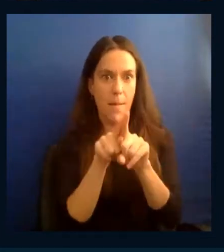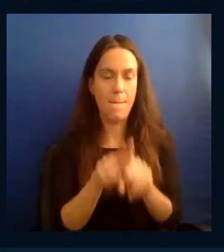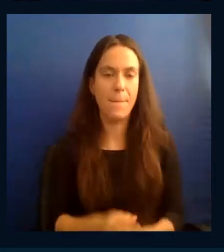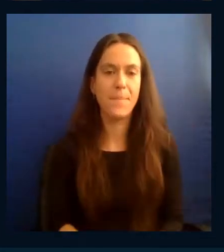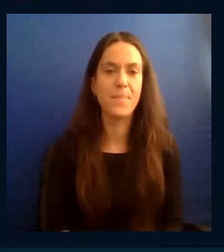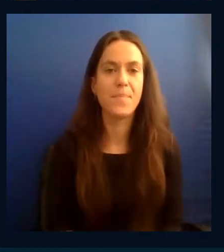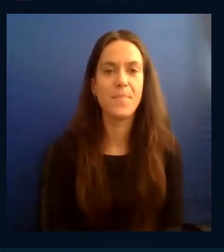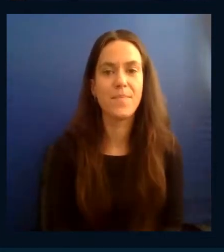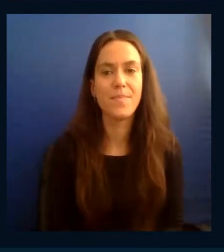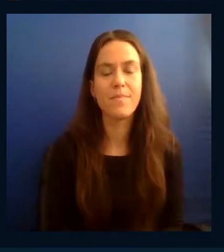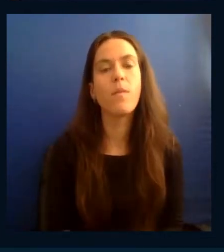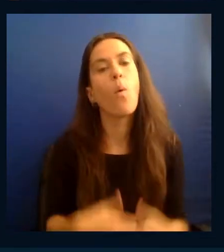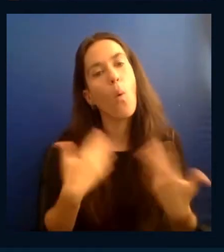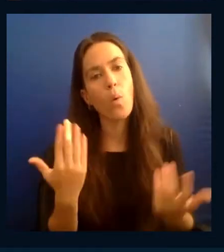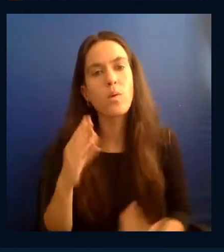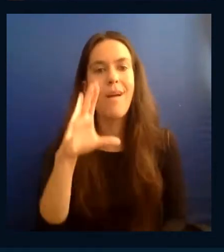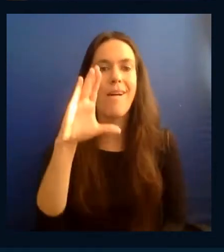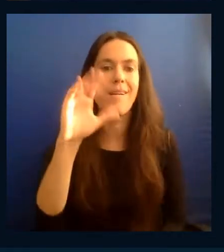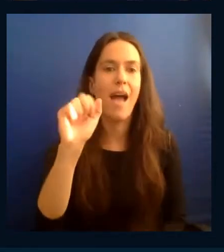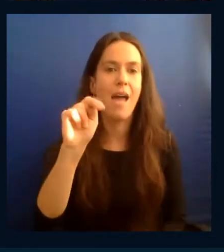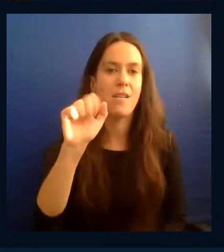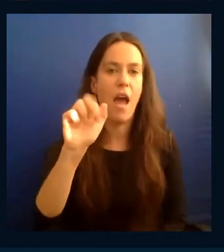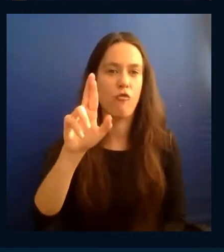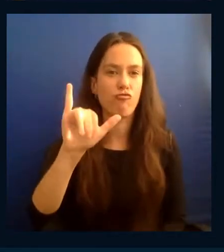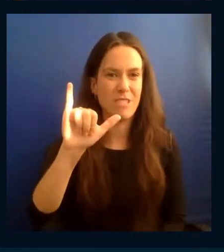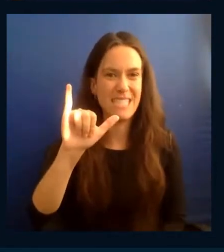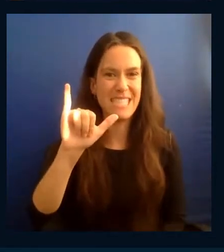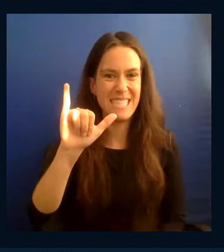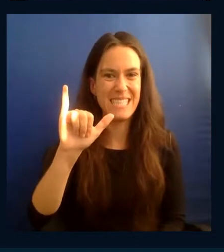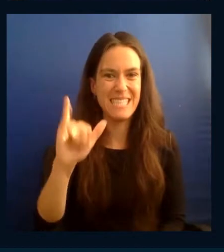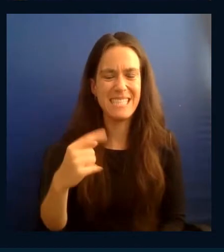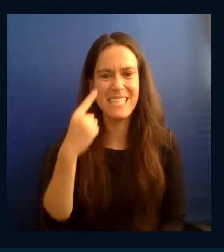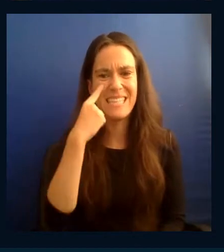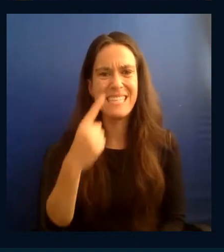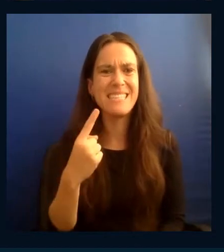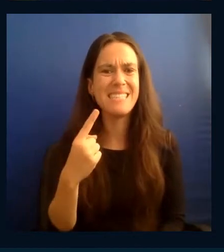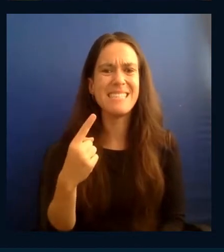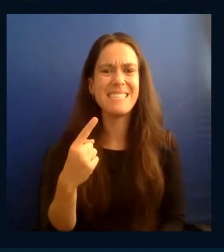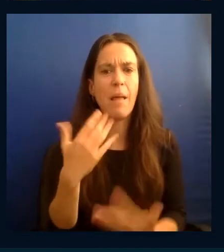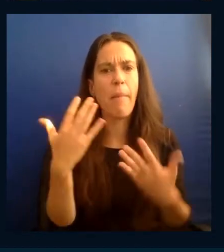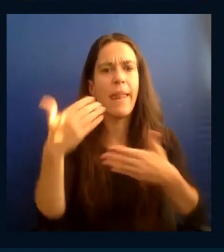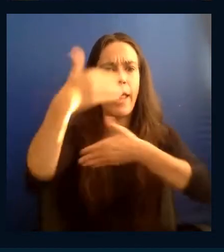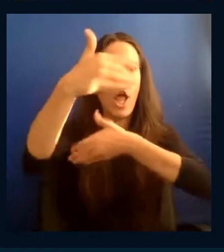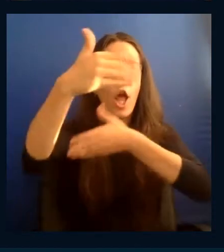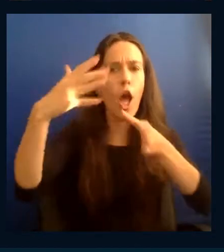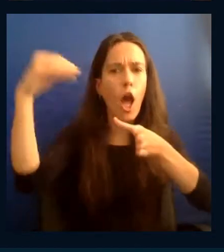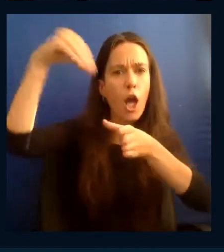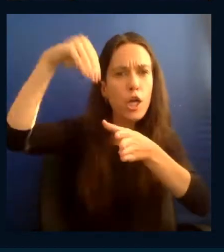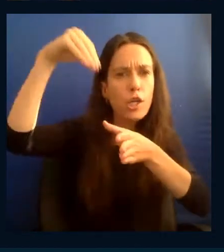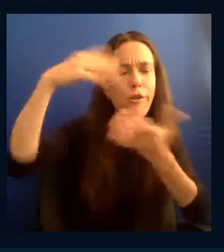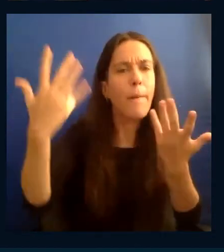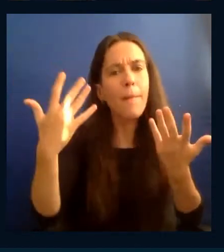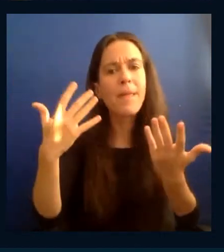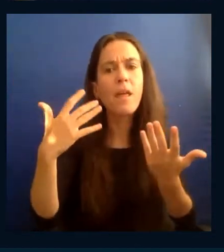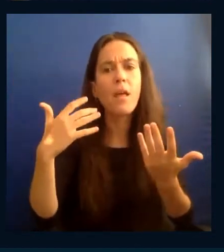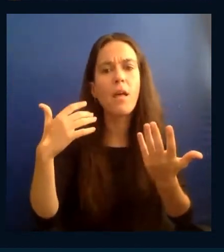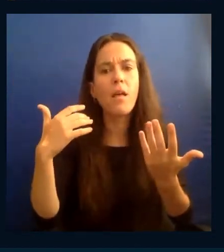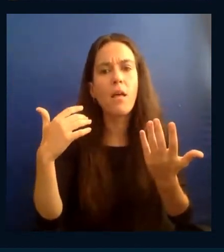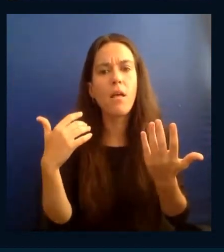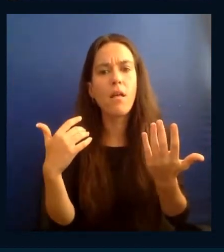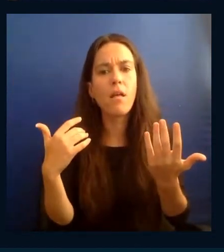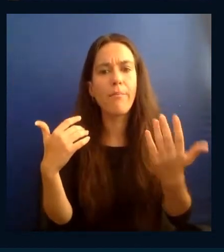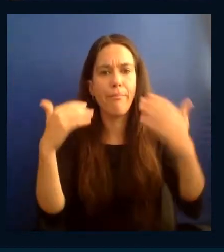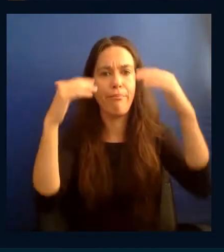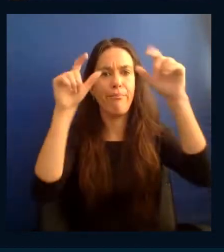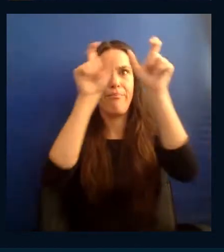Another deployment strategy is a Canary deployment. We see this a lot with Kubernetes and containerization. Maybe you're deploying, it's kind of like setting